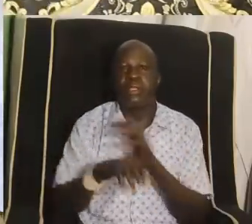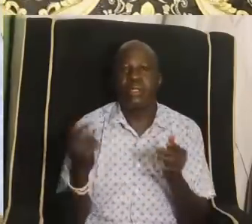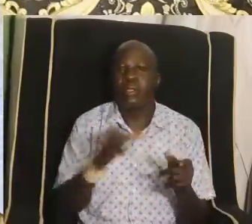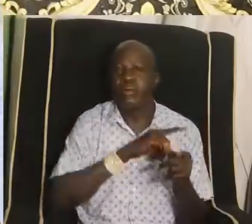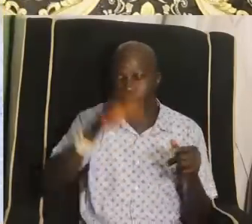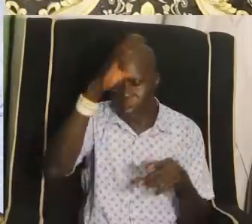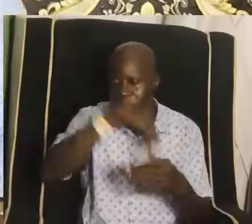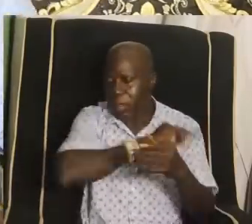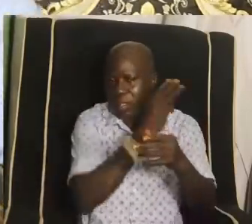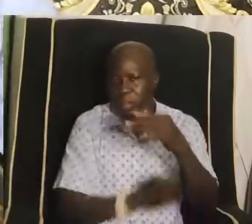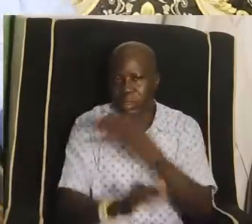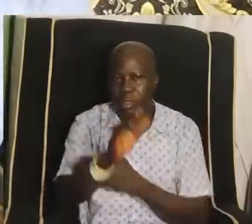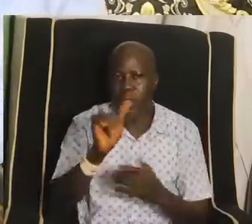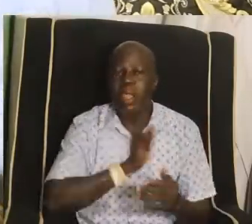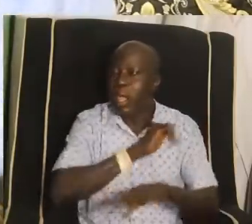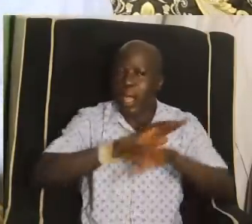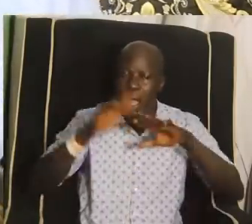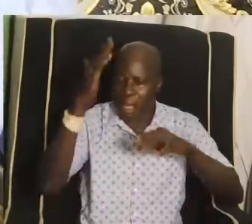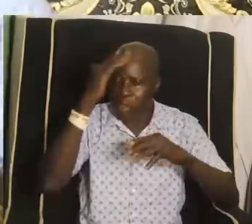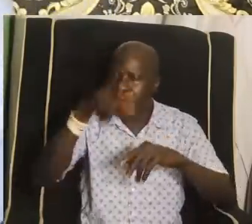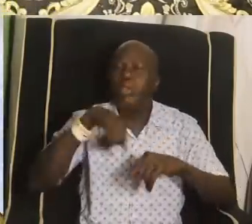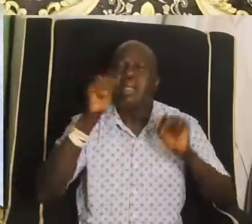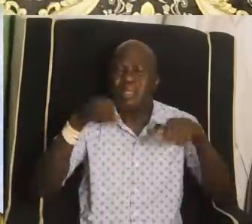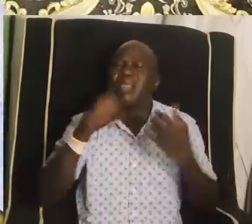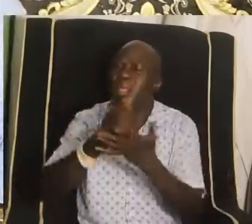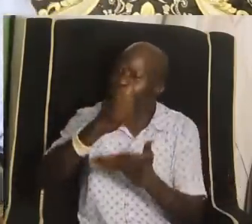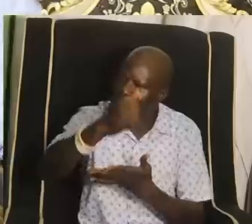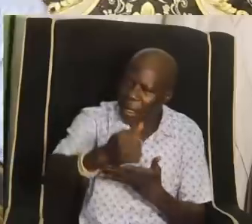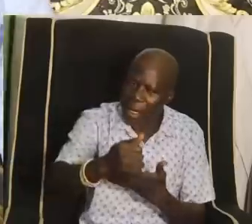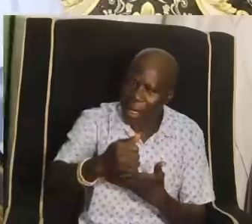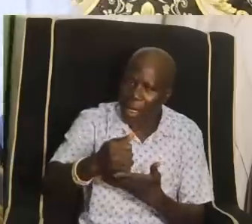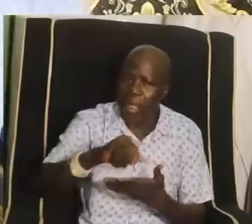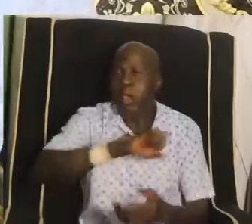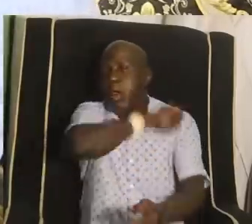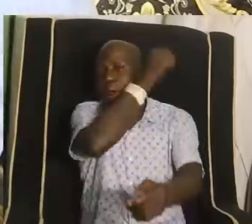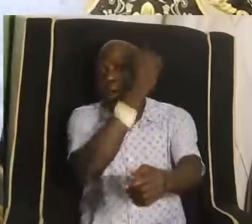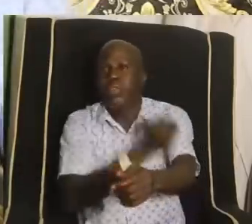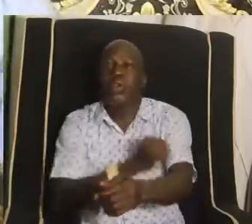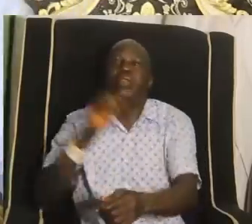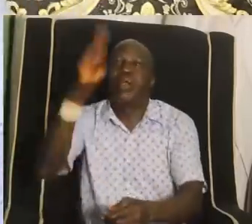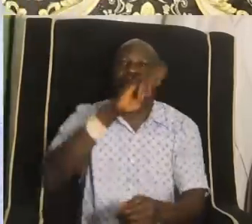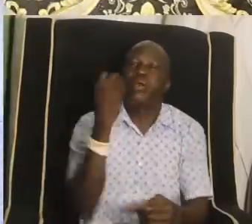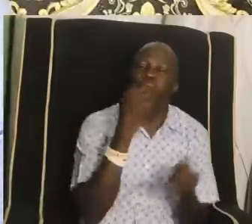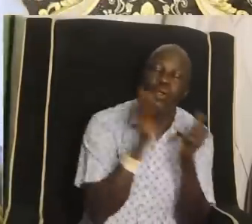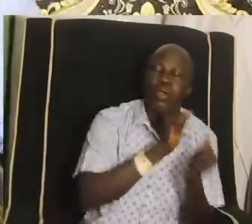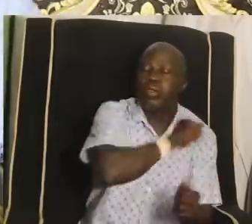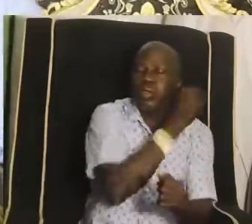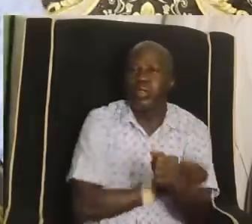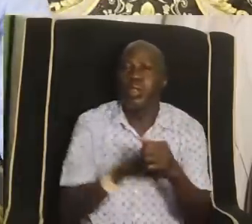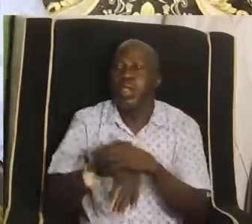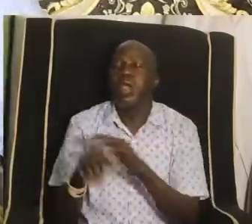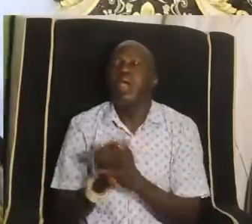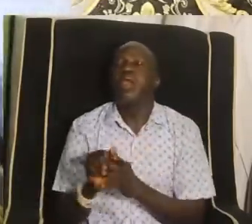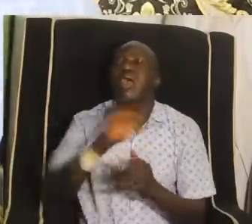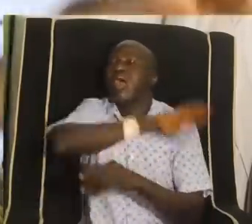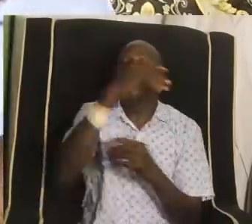rejoicing before the Almighty God. I don't know whether you can say amen. I said what we saw. I speak with authority. Oh, why your man